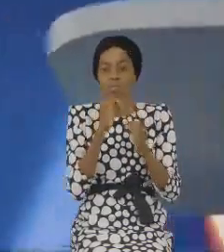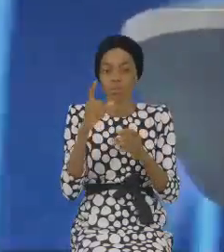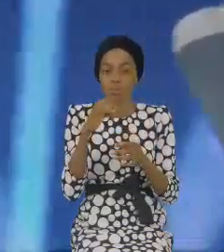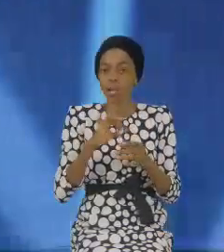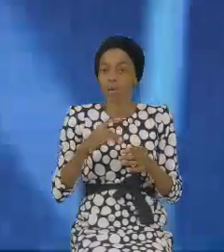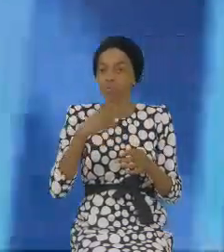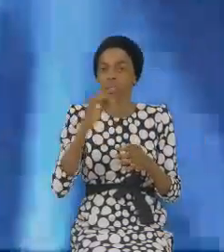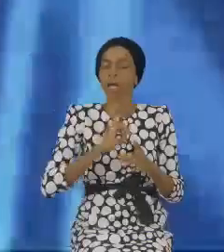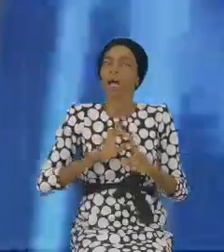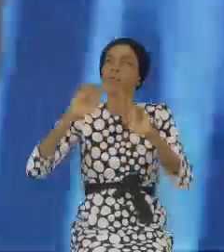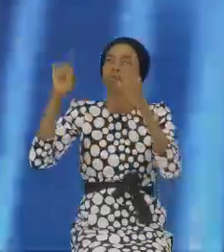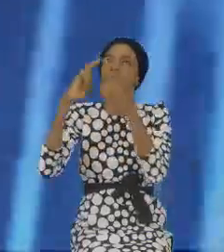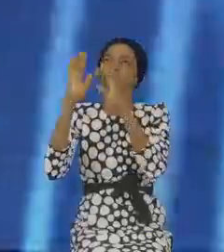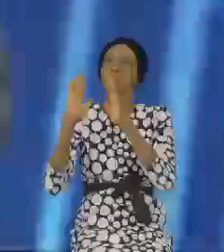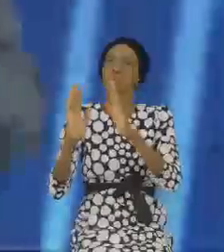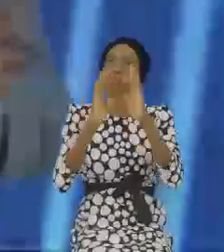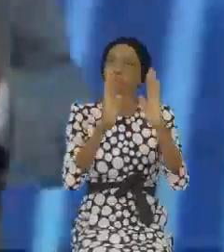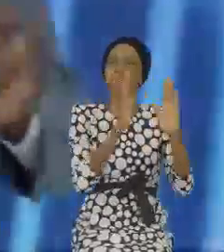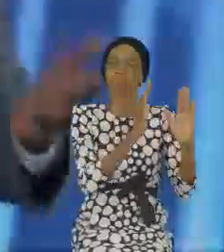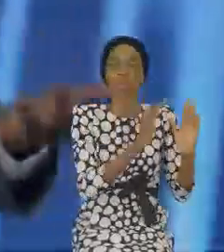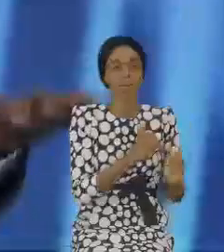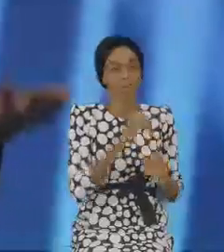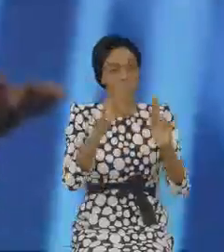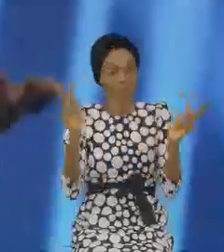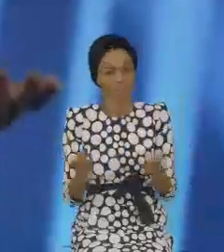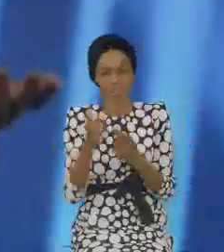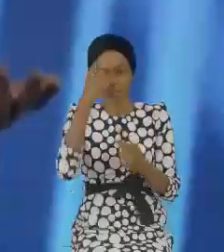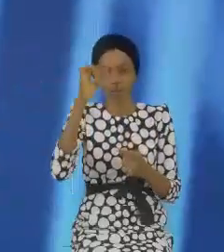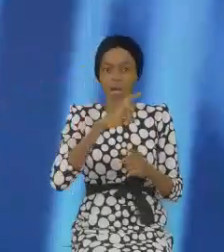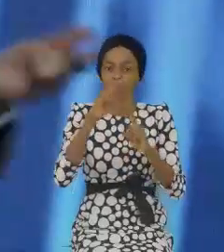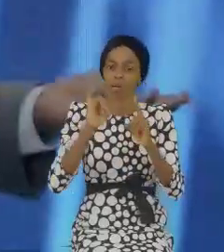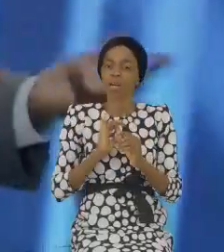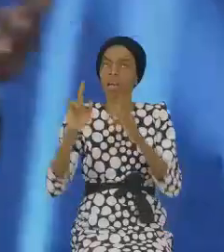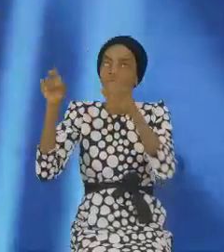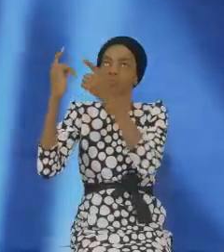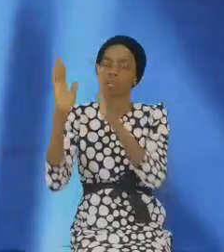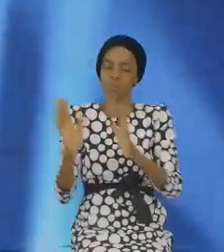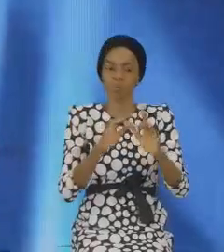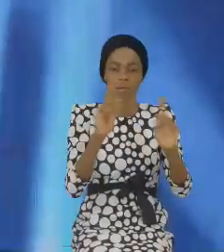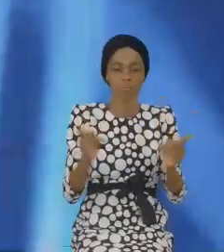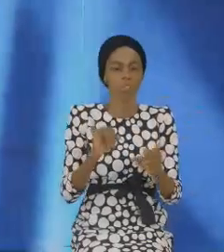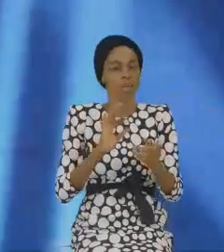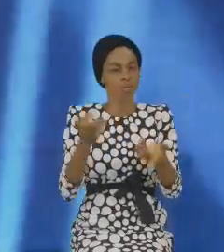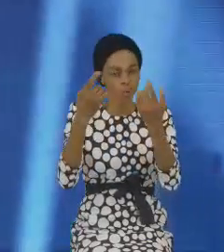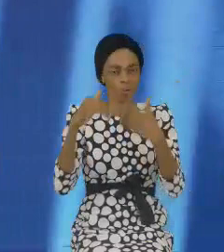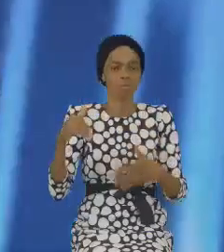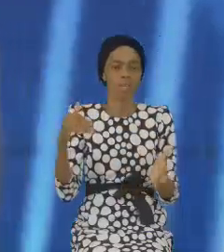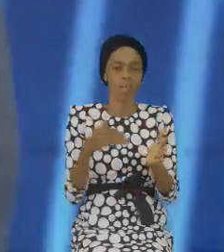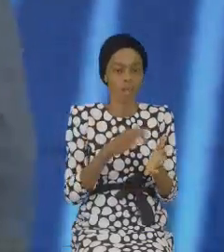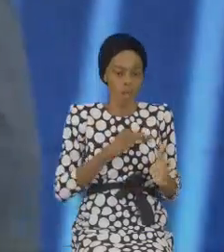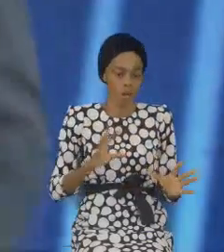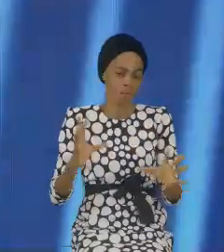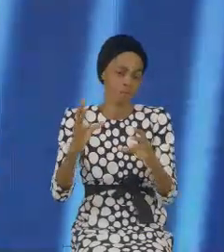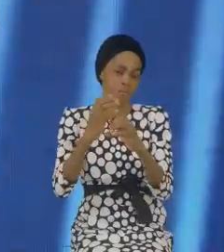to prepare a place for you. And when I go and prepare a place for you, I will come again and receive you